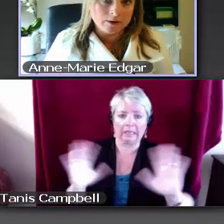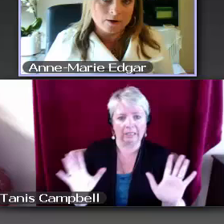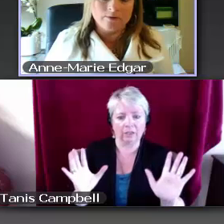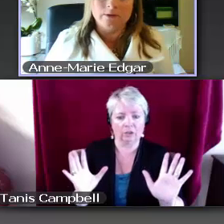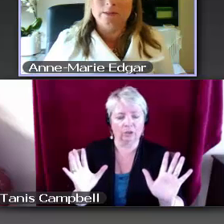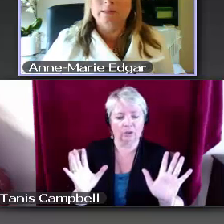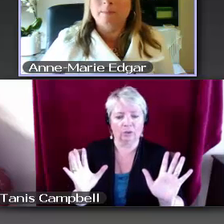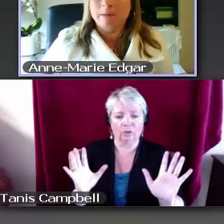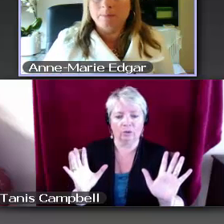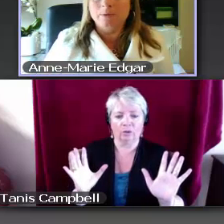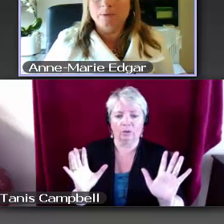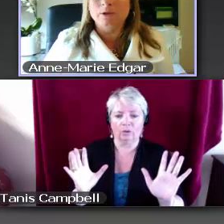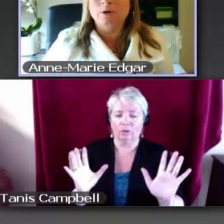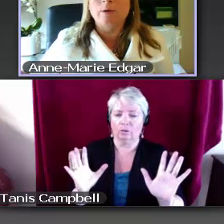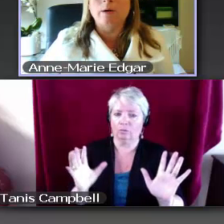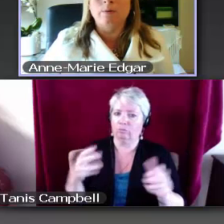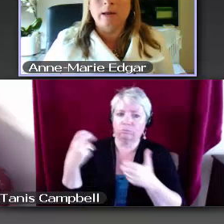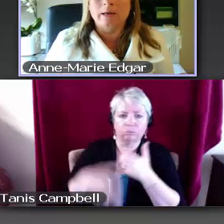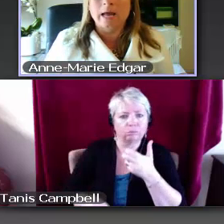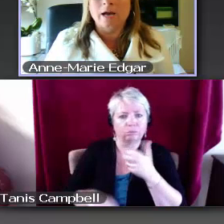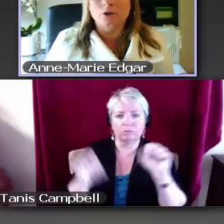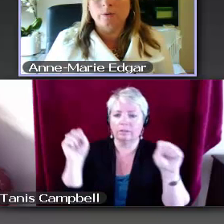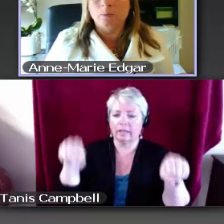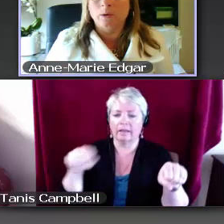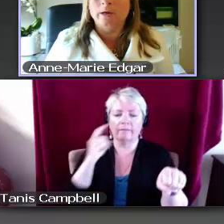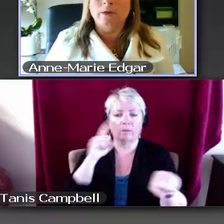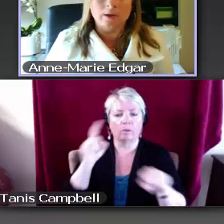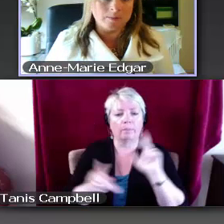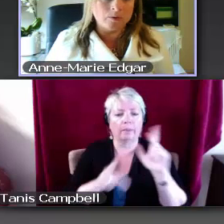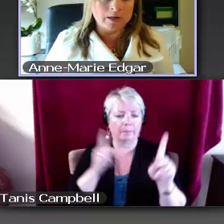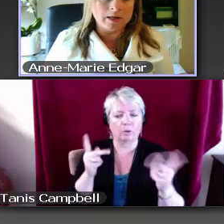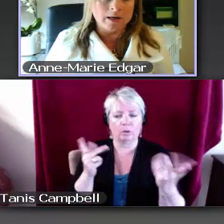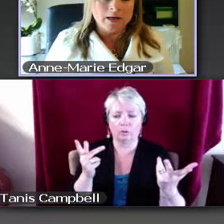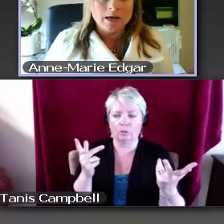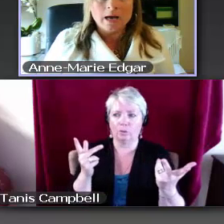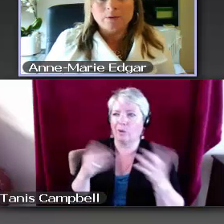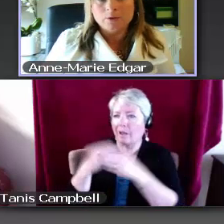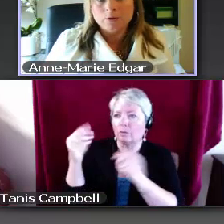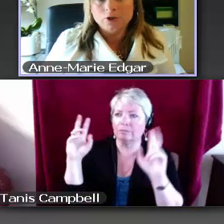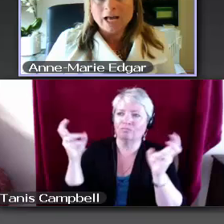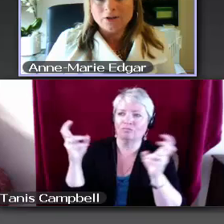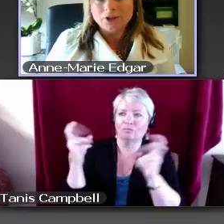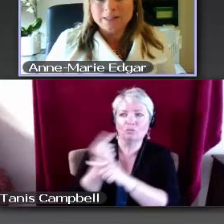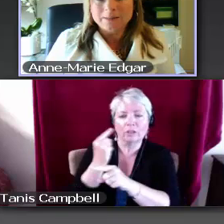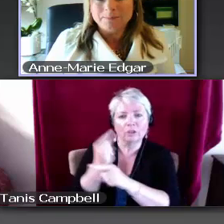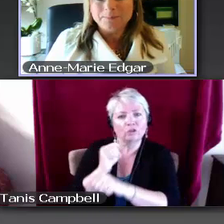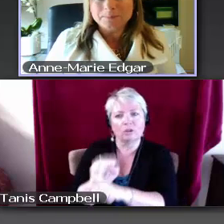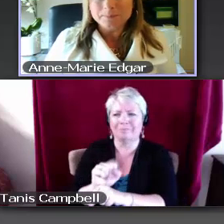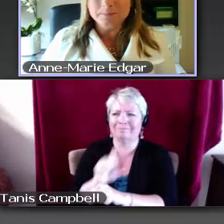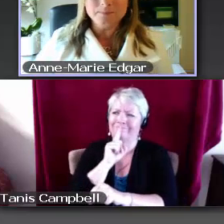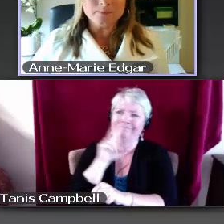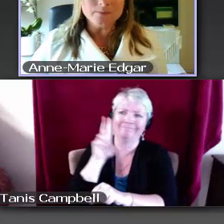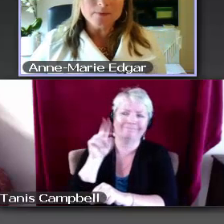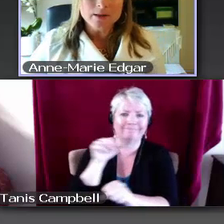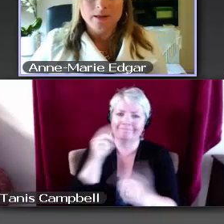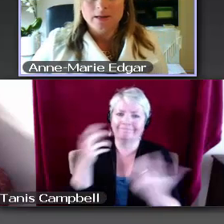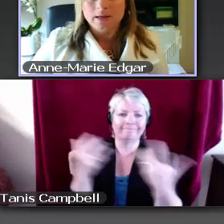very difficult for some people to go out and actually work in the community due to their challenges.